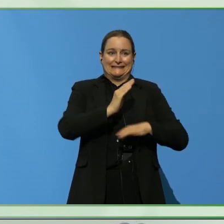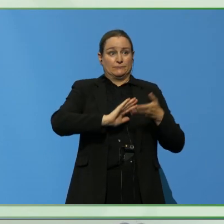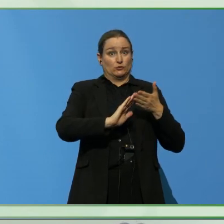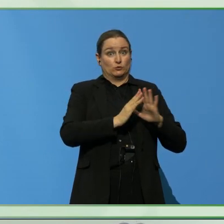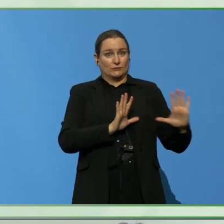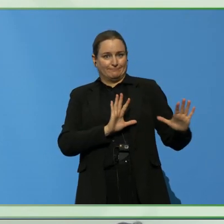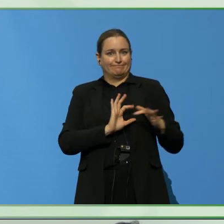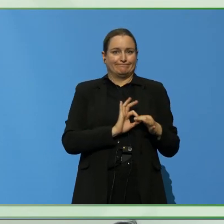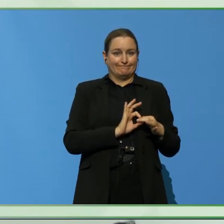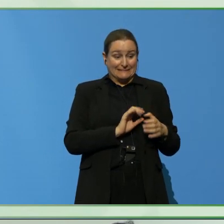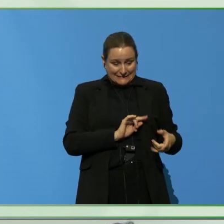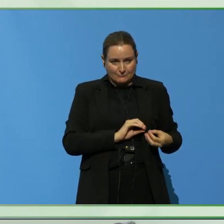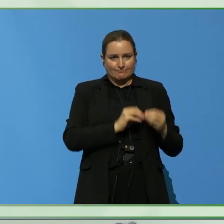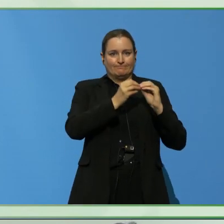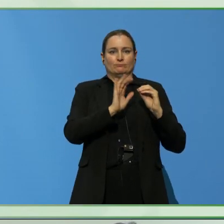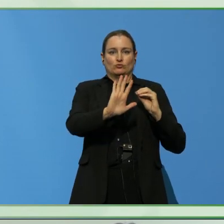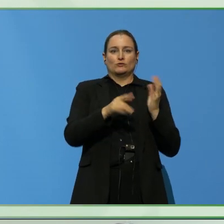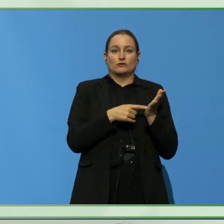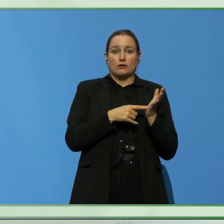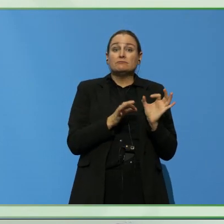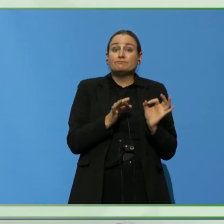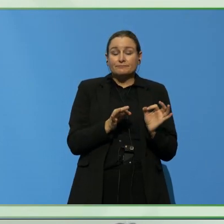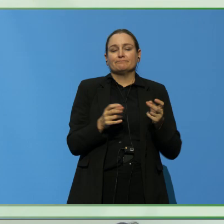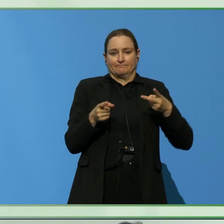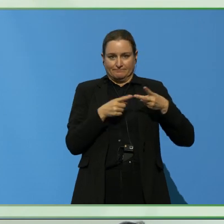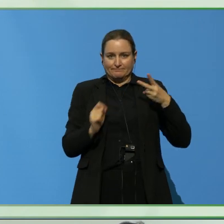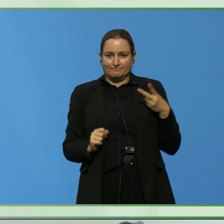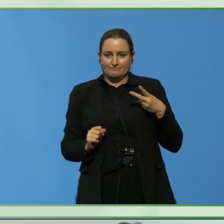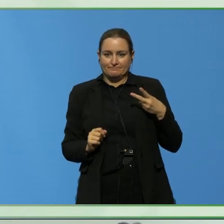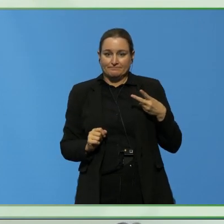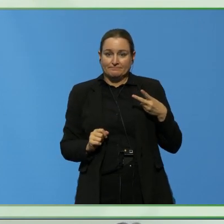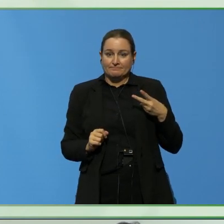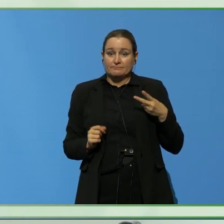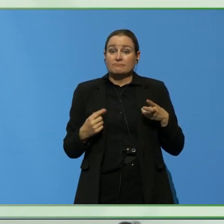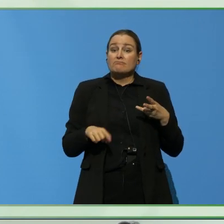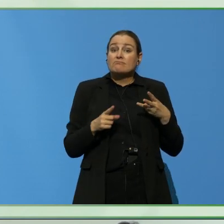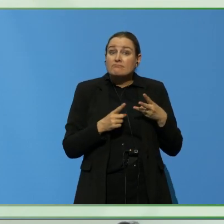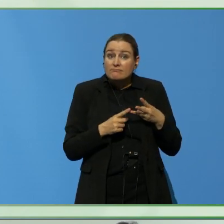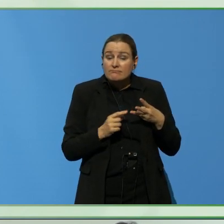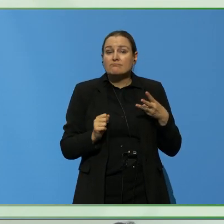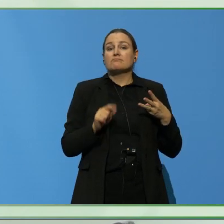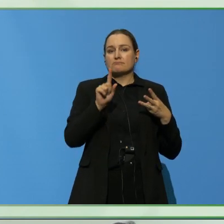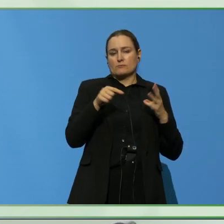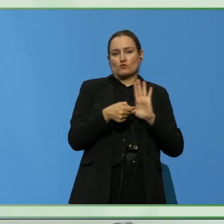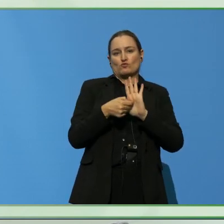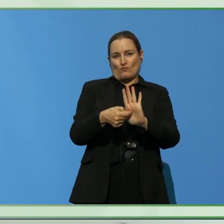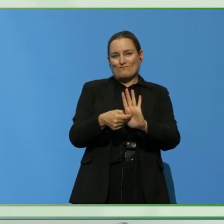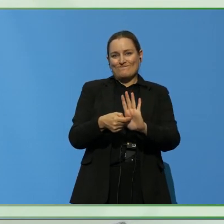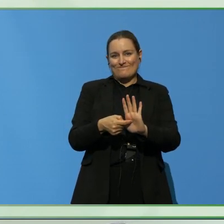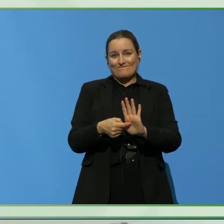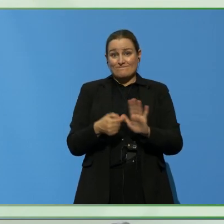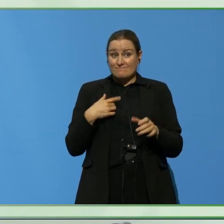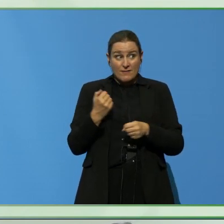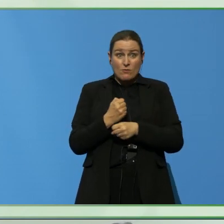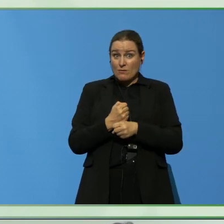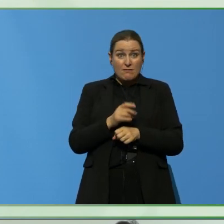community. What really helps stand out is, one, if you can demonstrate that what you're working on is